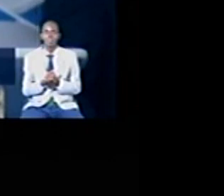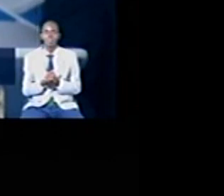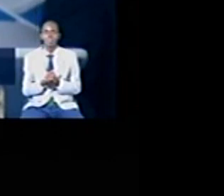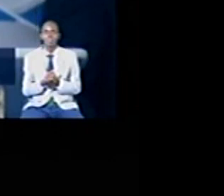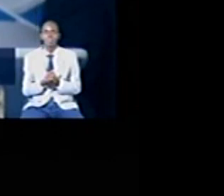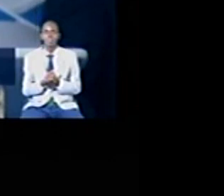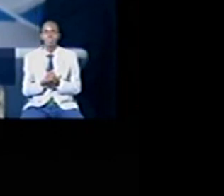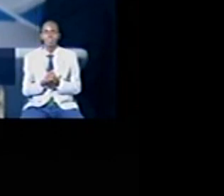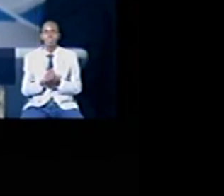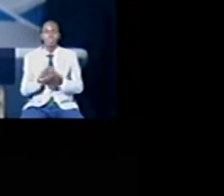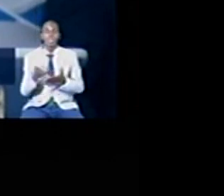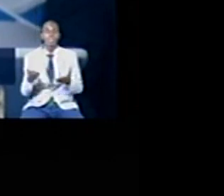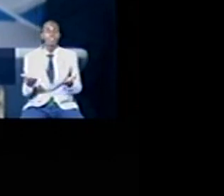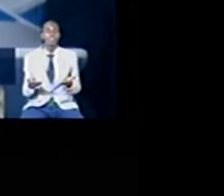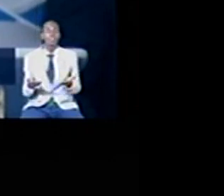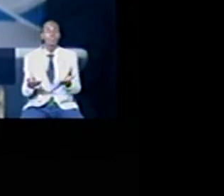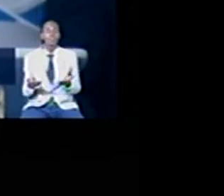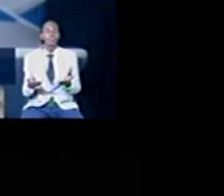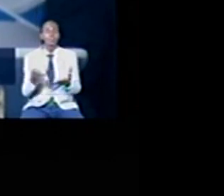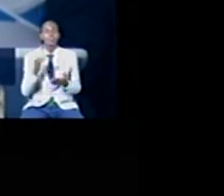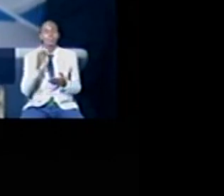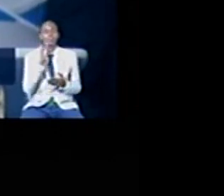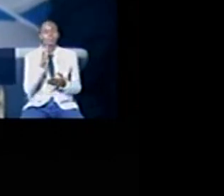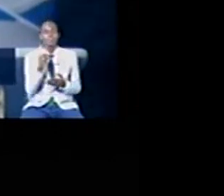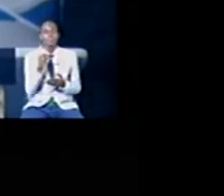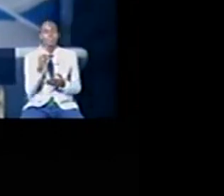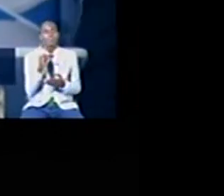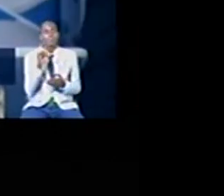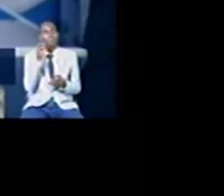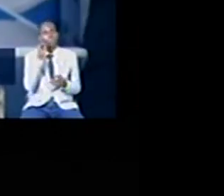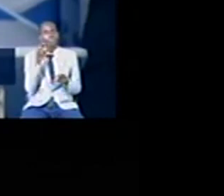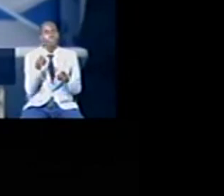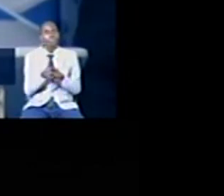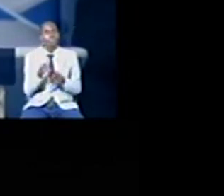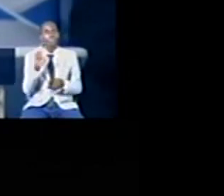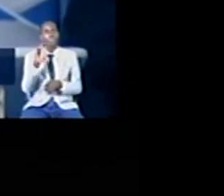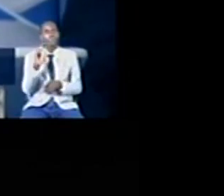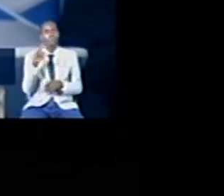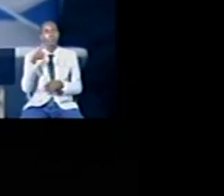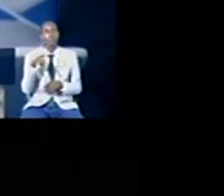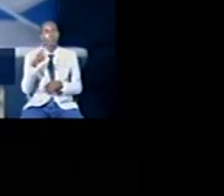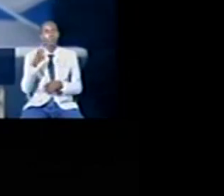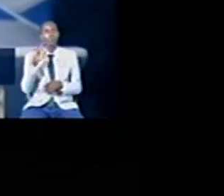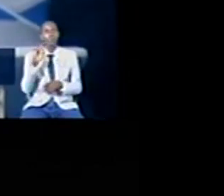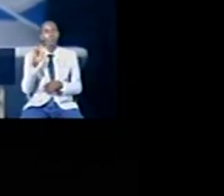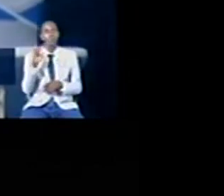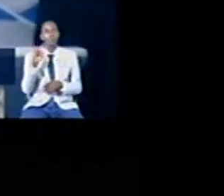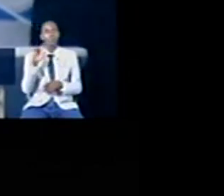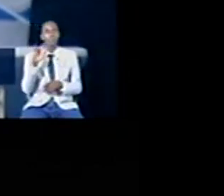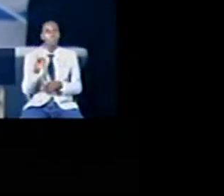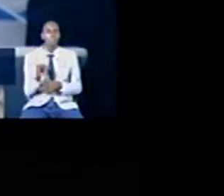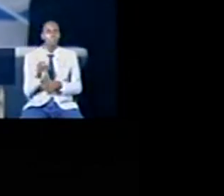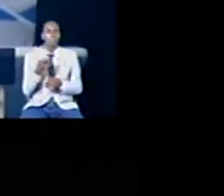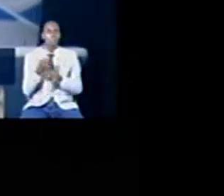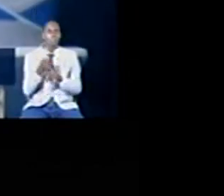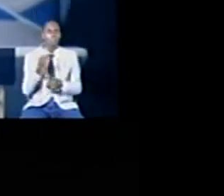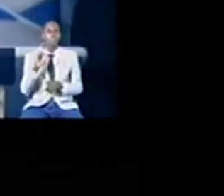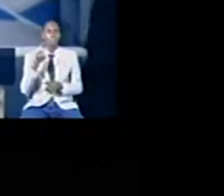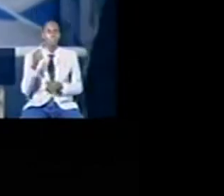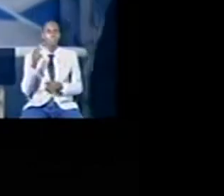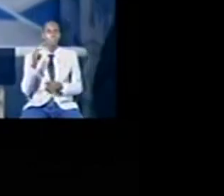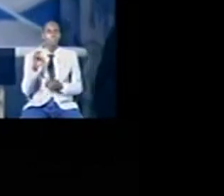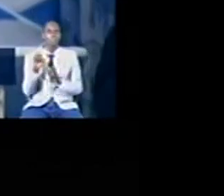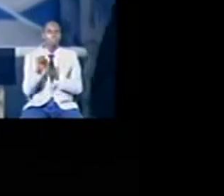Here with me is Sister Ilesomi Opeyemi from Ilogbo region, Ogun State.